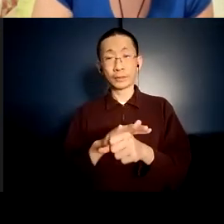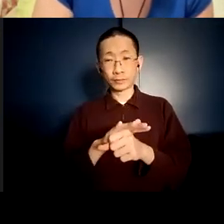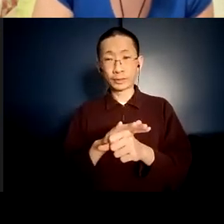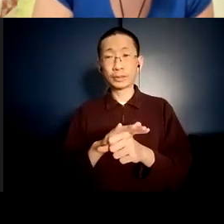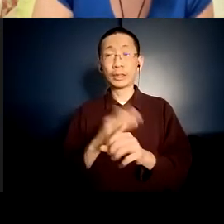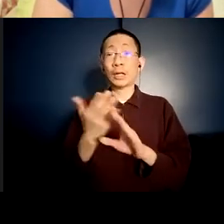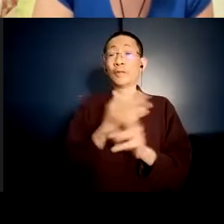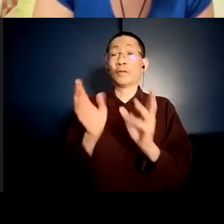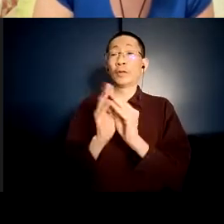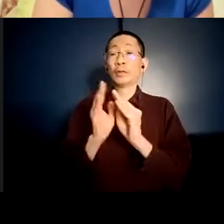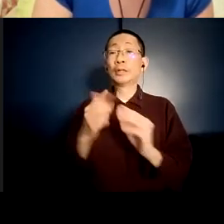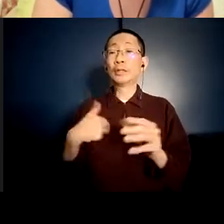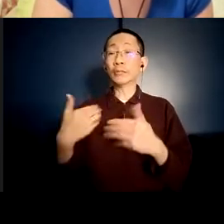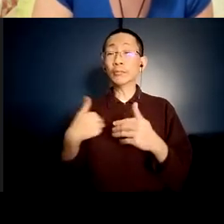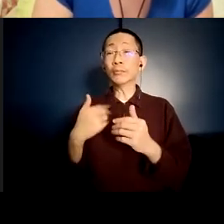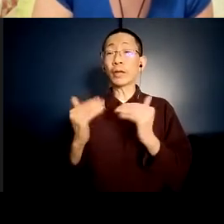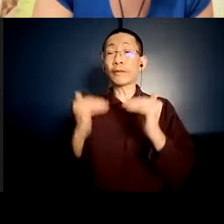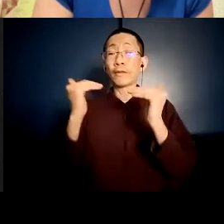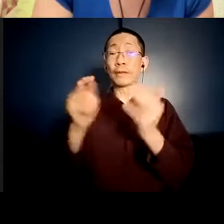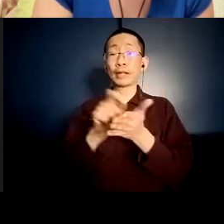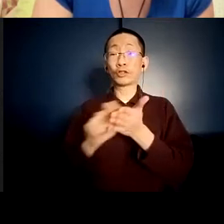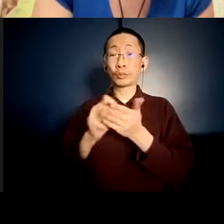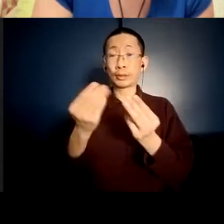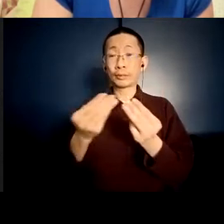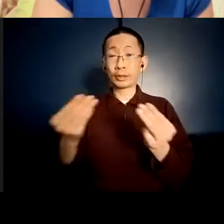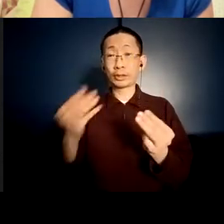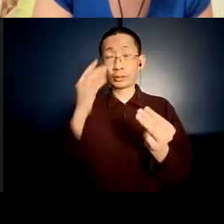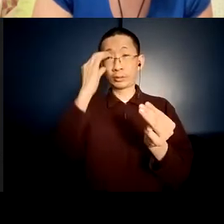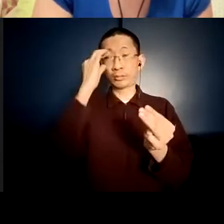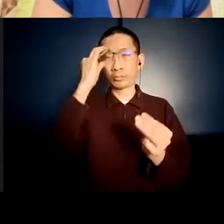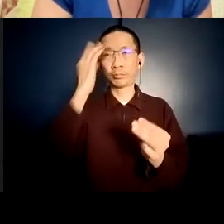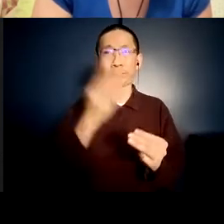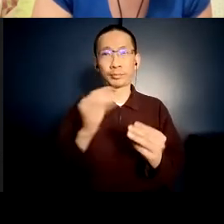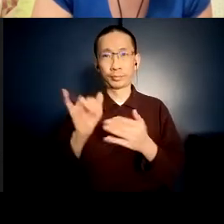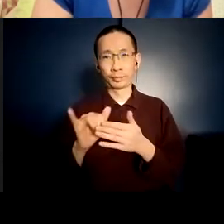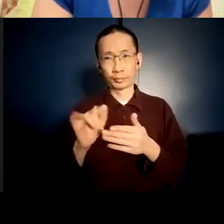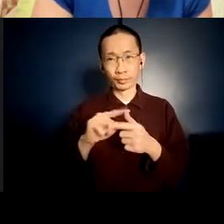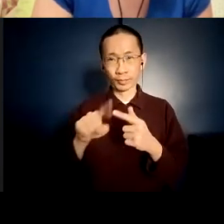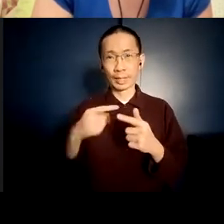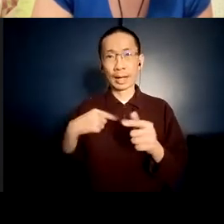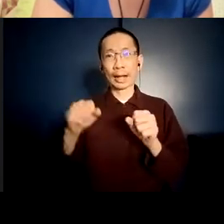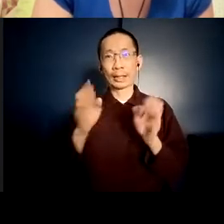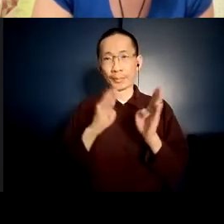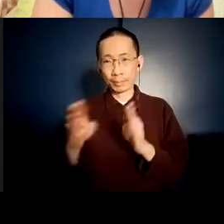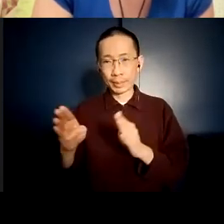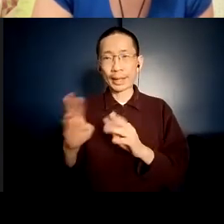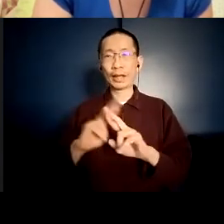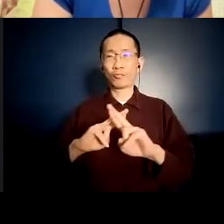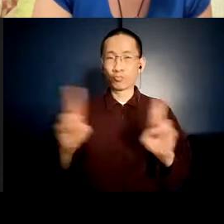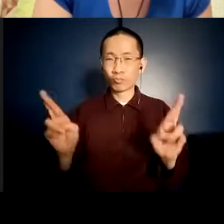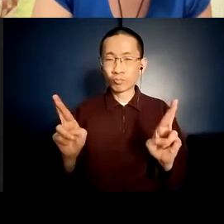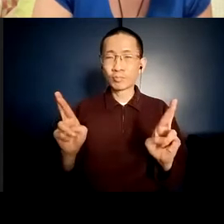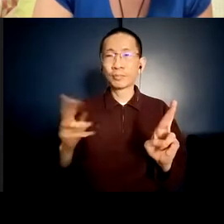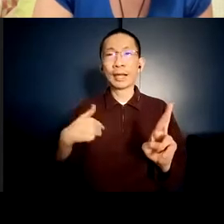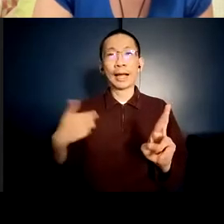I get advanced written materials, and that way I can plan and prepare. I have